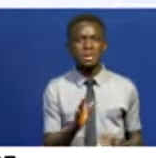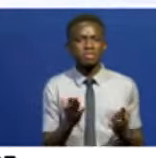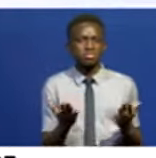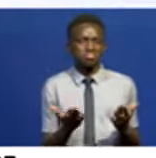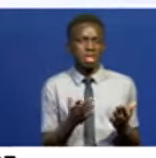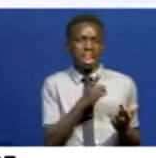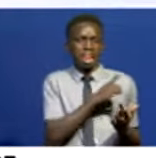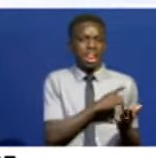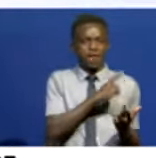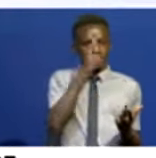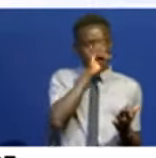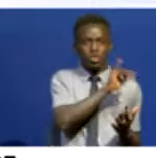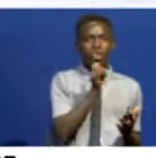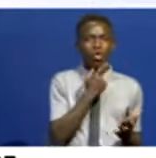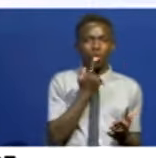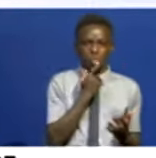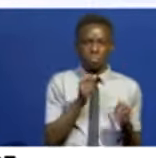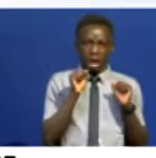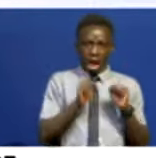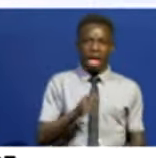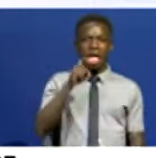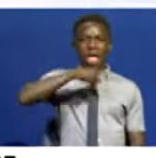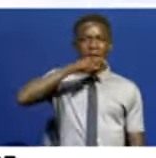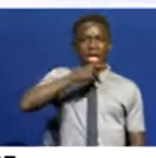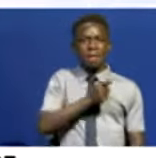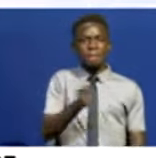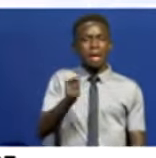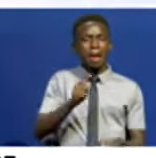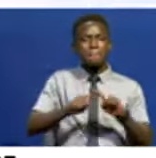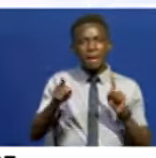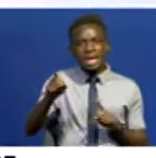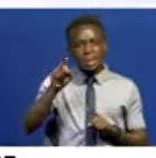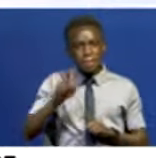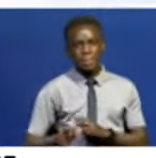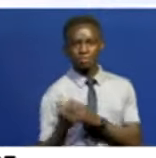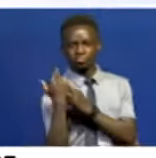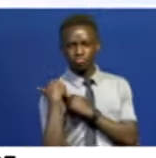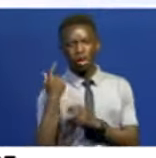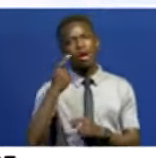afford, but it must be a deliverable by the government of Kenya for